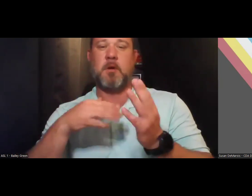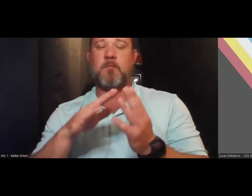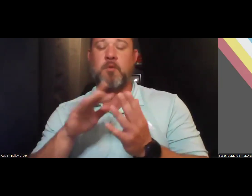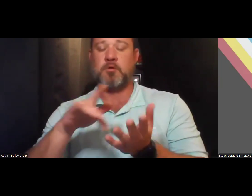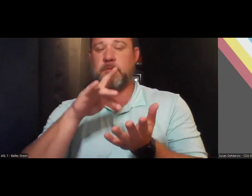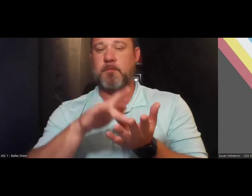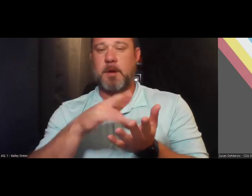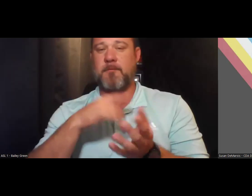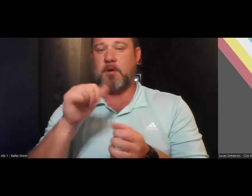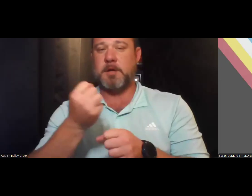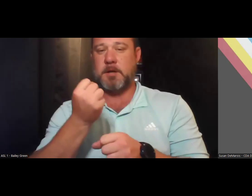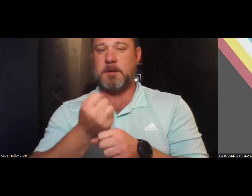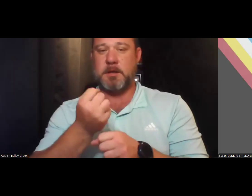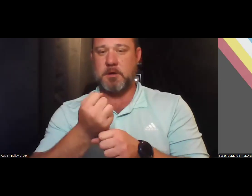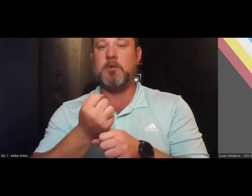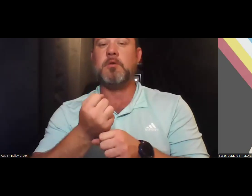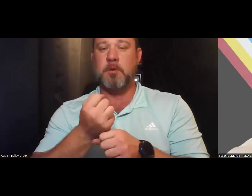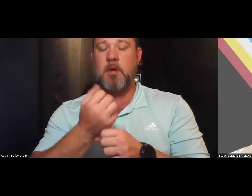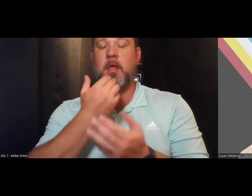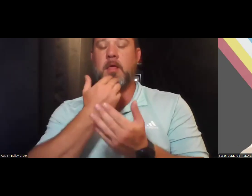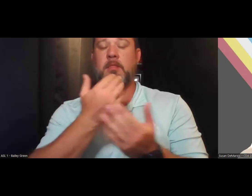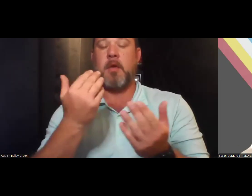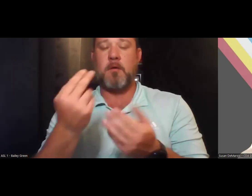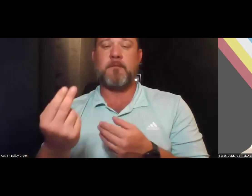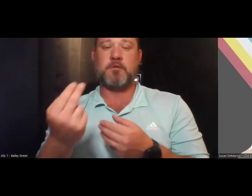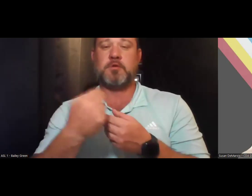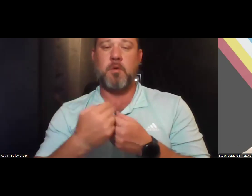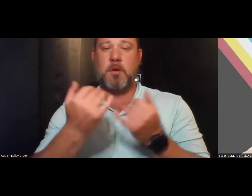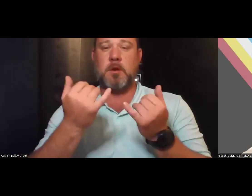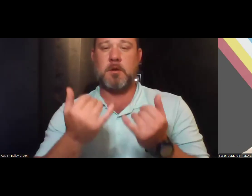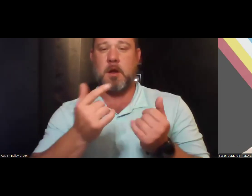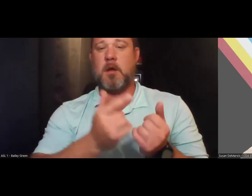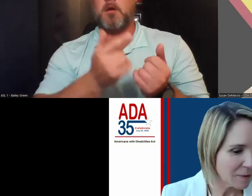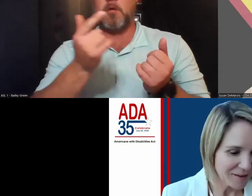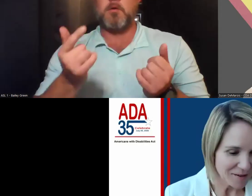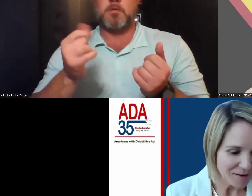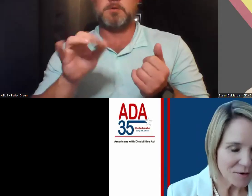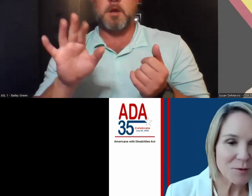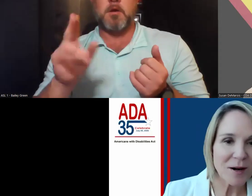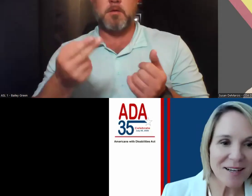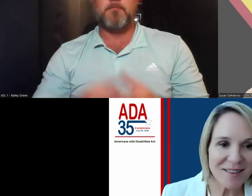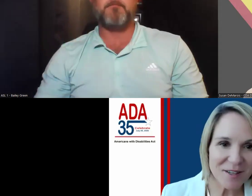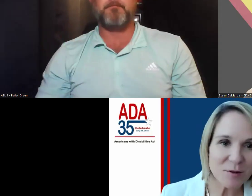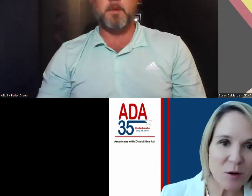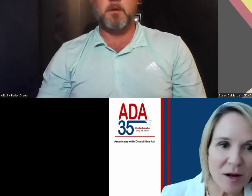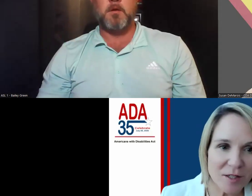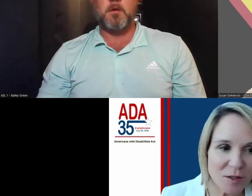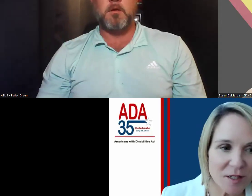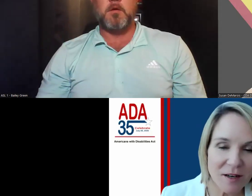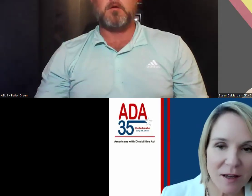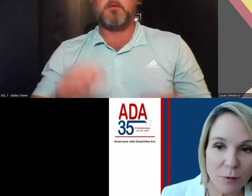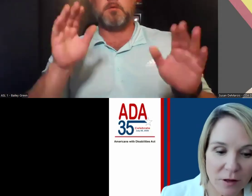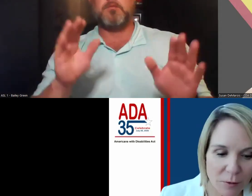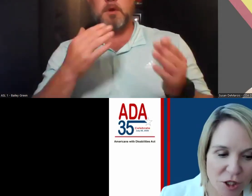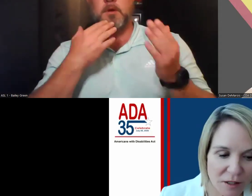midpoint of our 10-year blueprint. So thank you once again, everyone, for joining. And I'll now turn it over to Sarah. Great. Thank you so much,